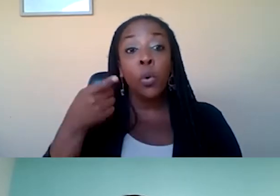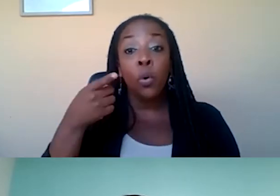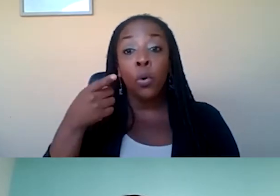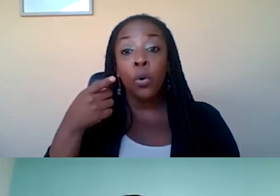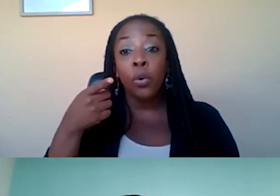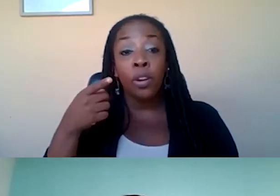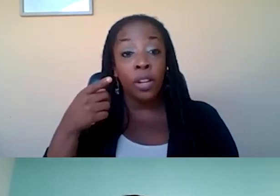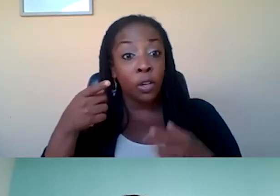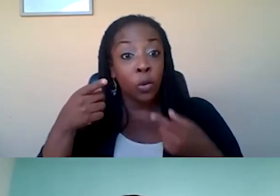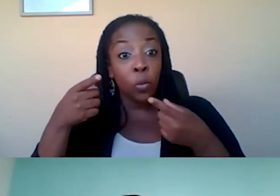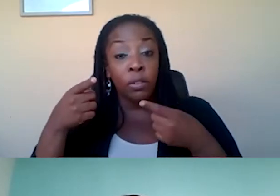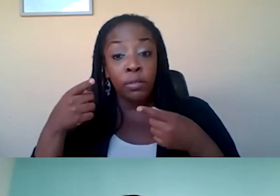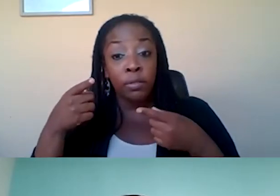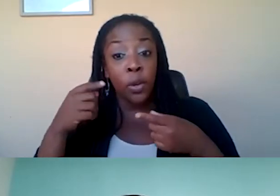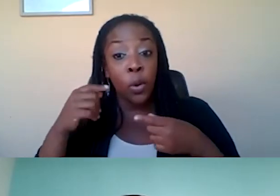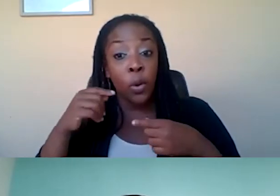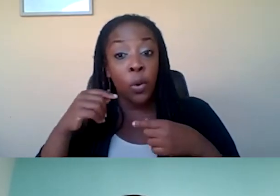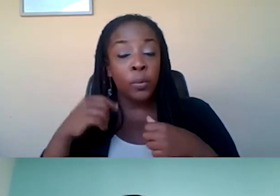implementation of the